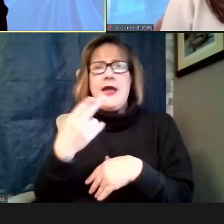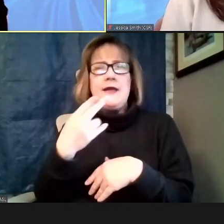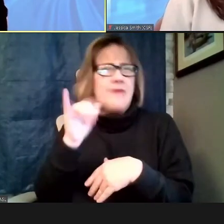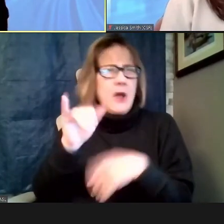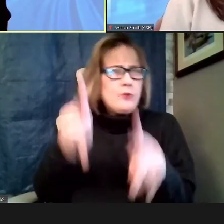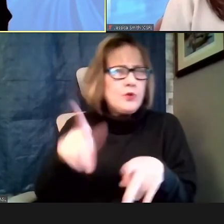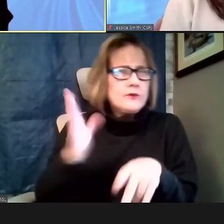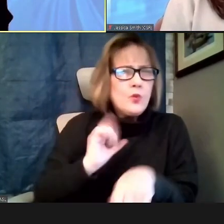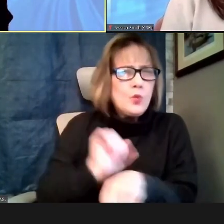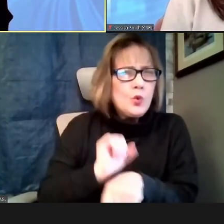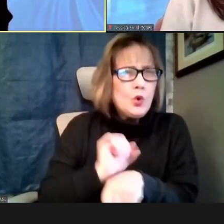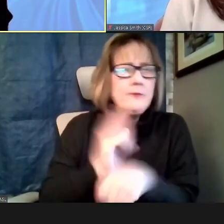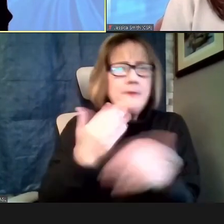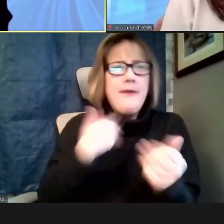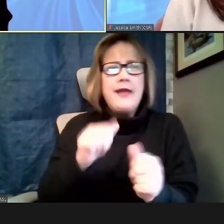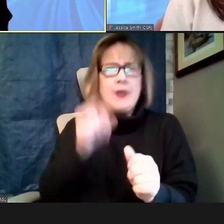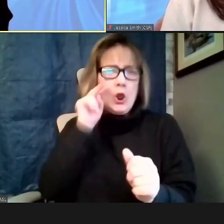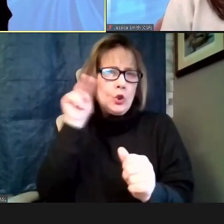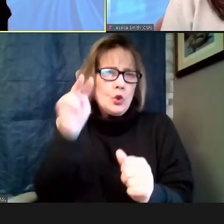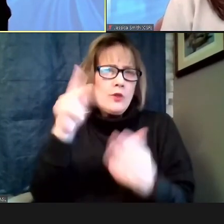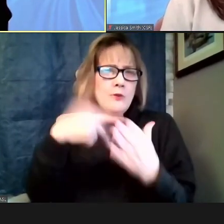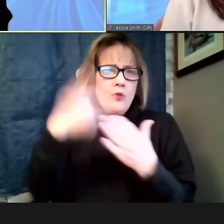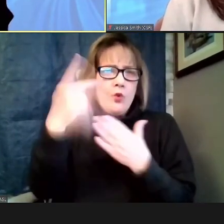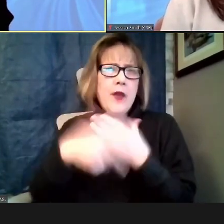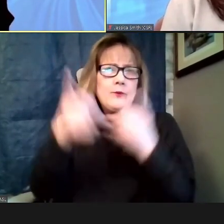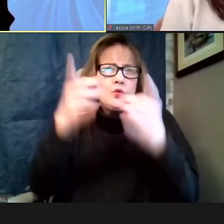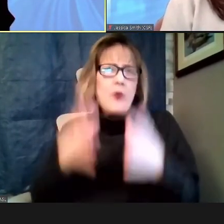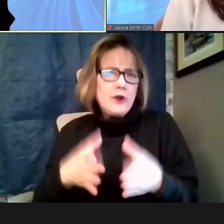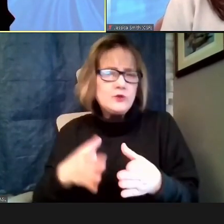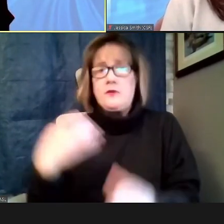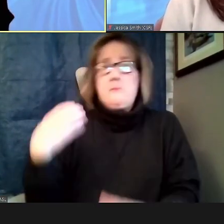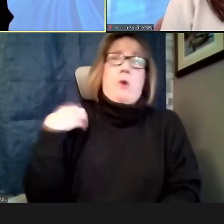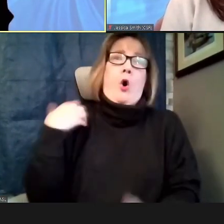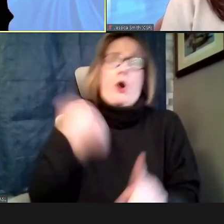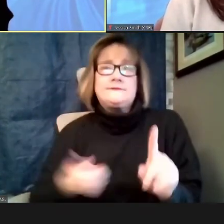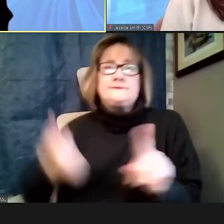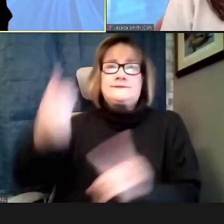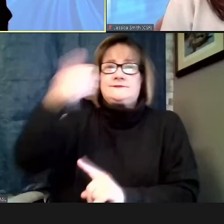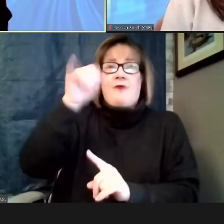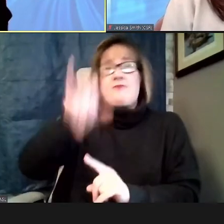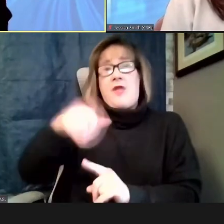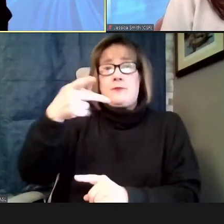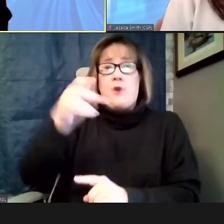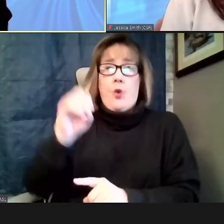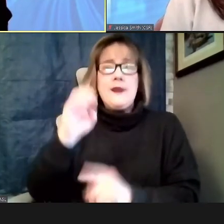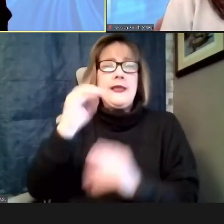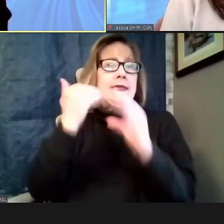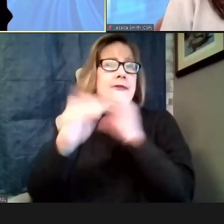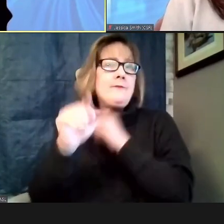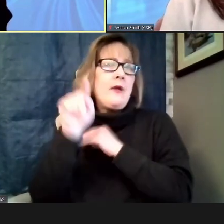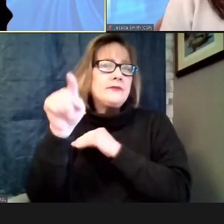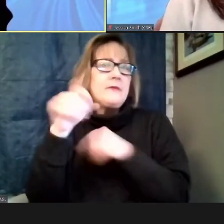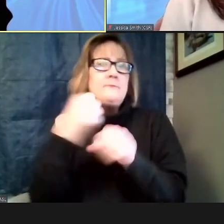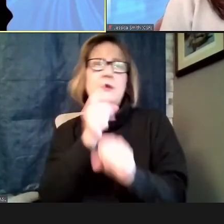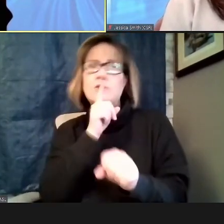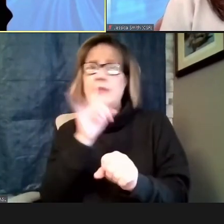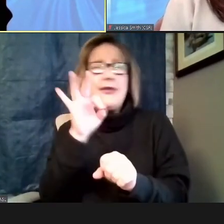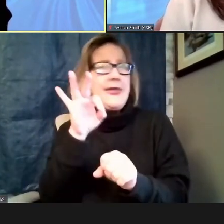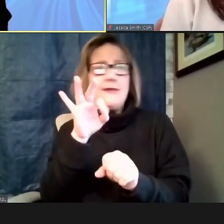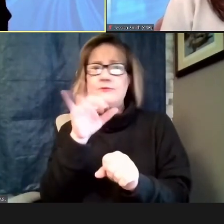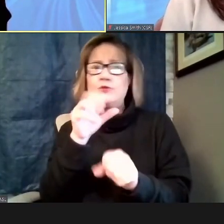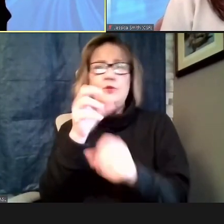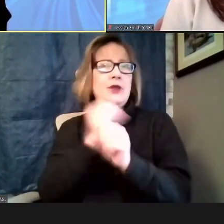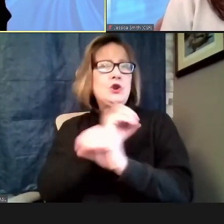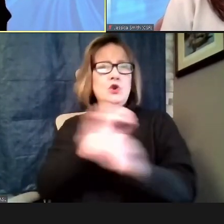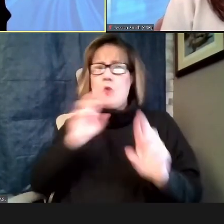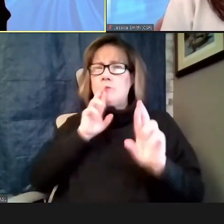Maybe I can look at the program director or the boss of that program officer and email them and make sure, if you're not getting anything back from the